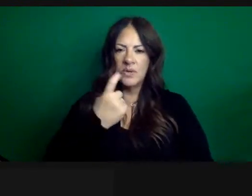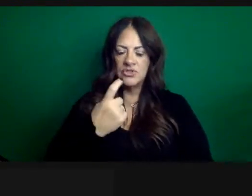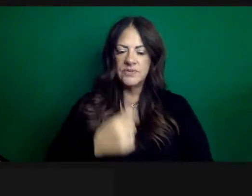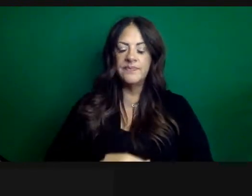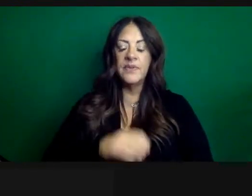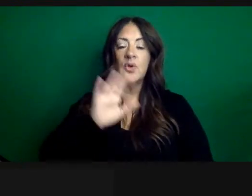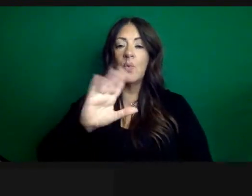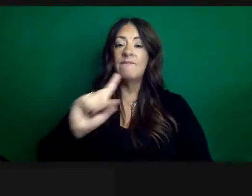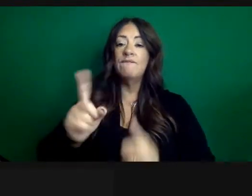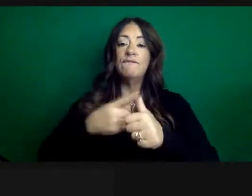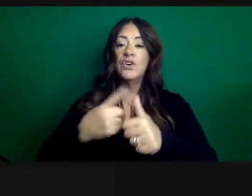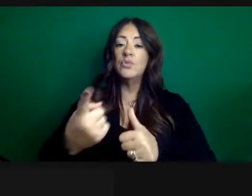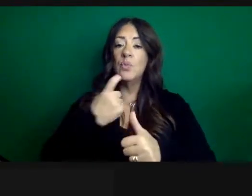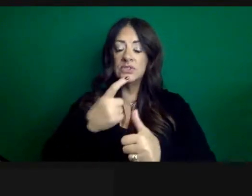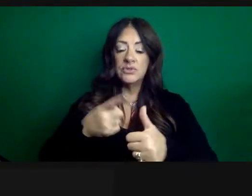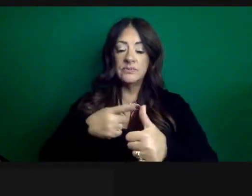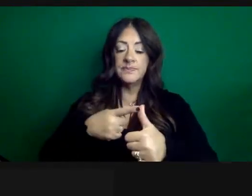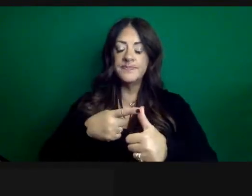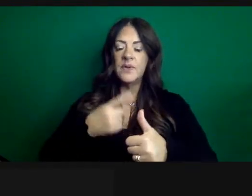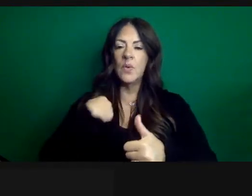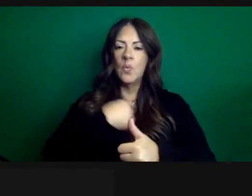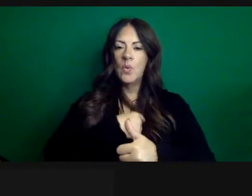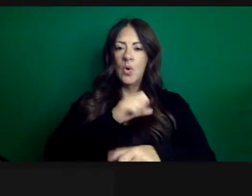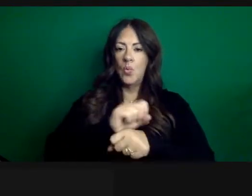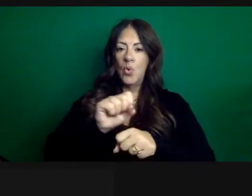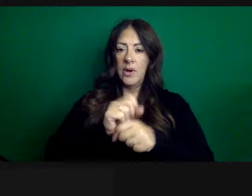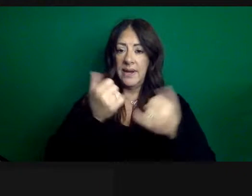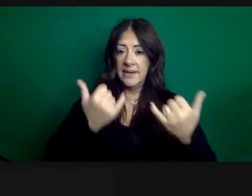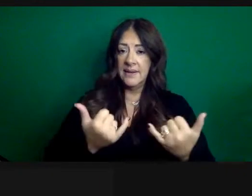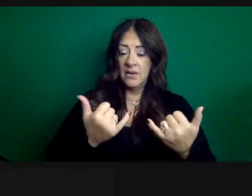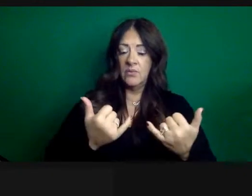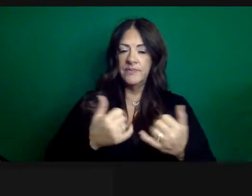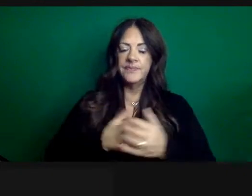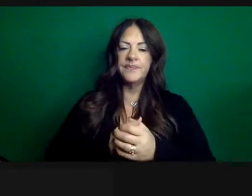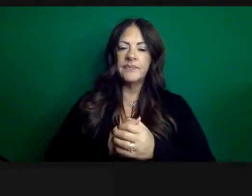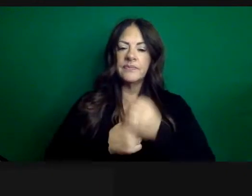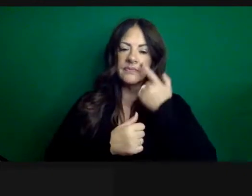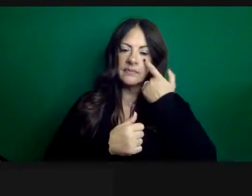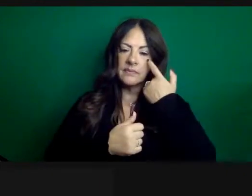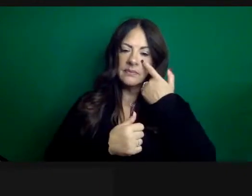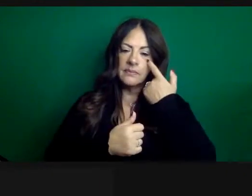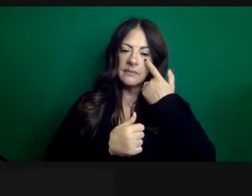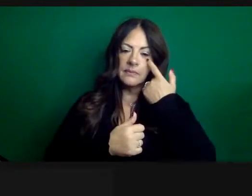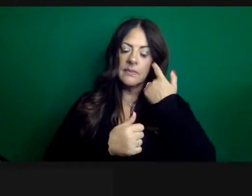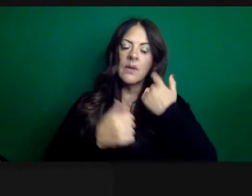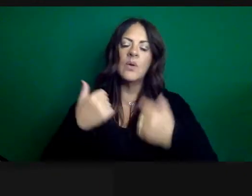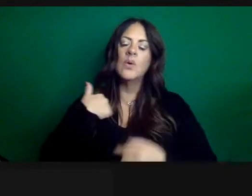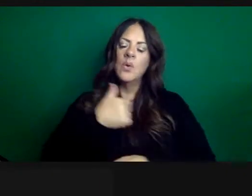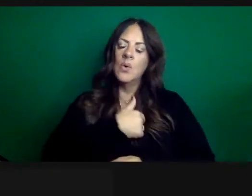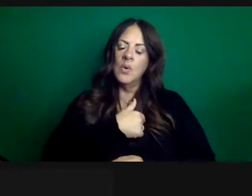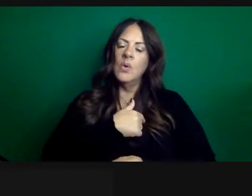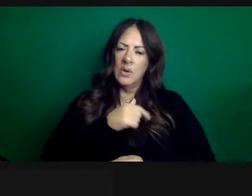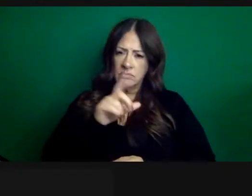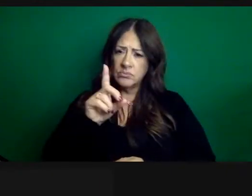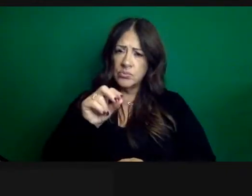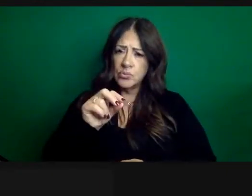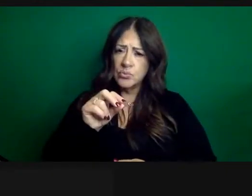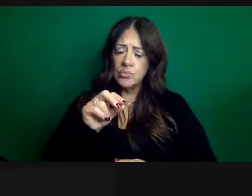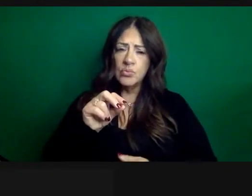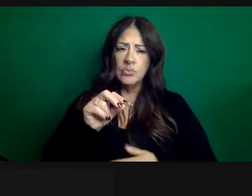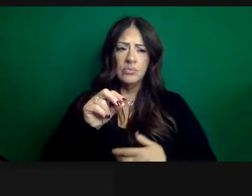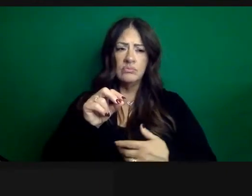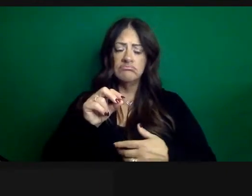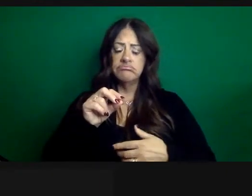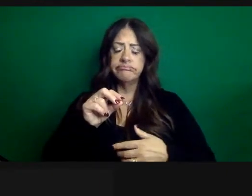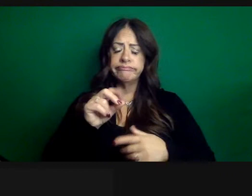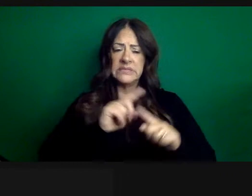the first part, working now and actually spending time bringing together a number of the different